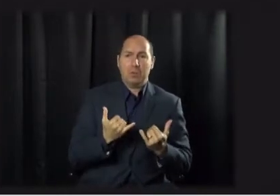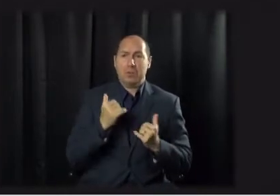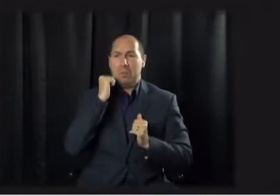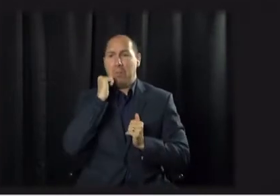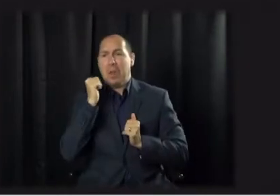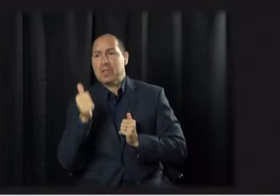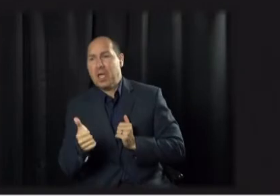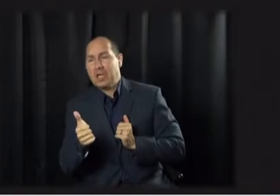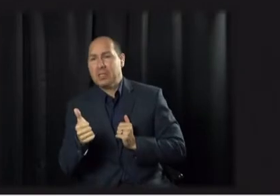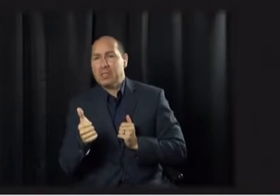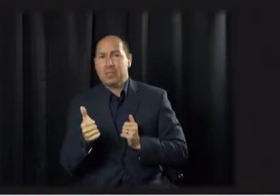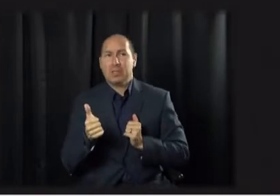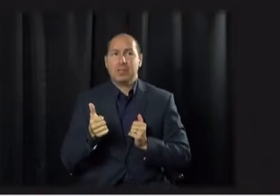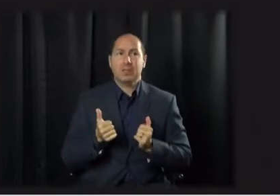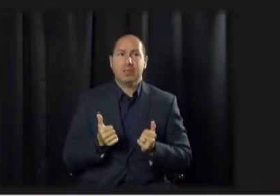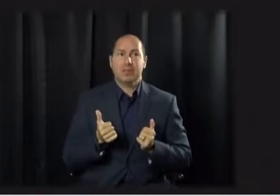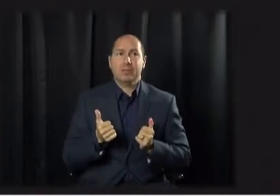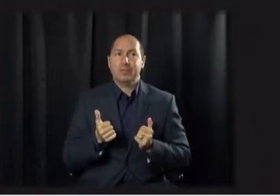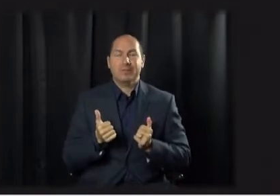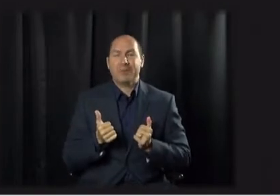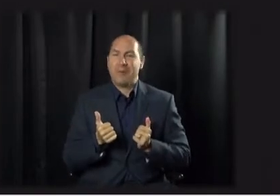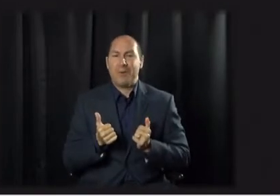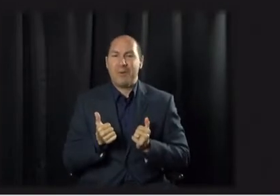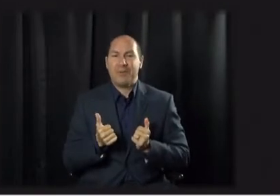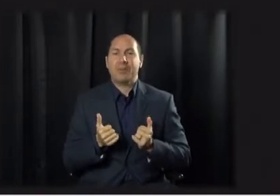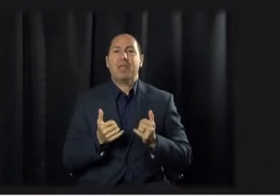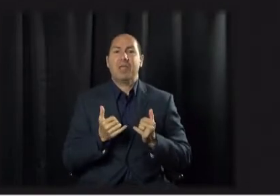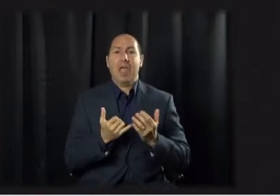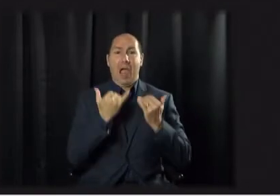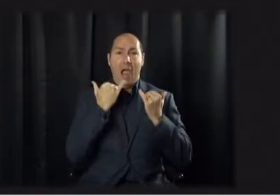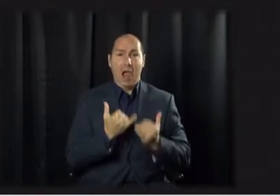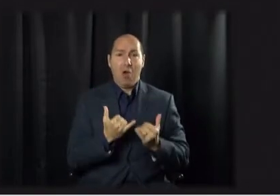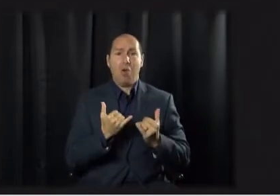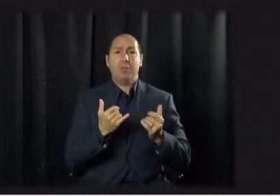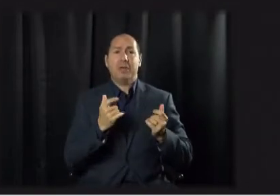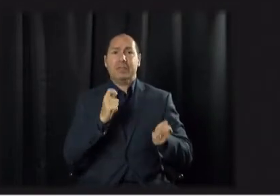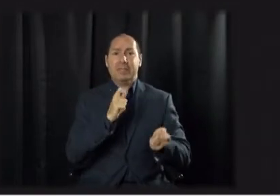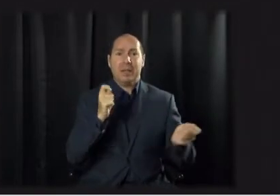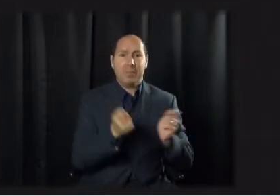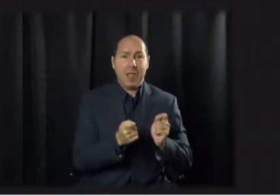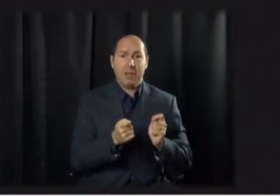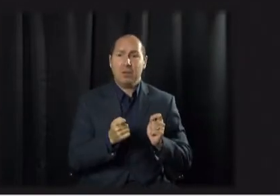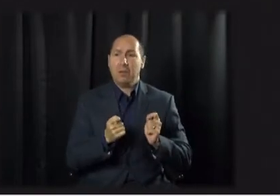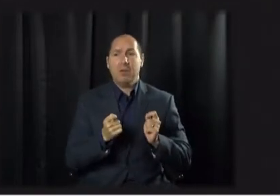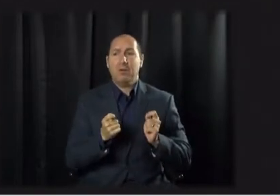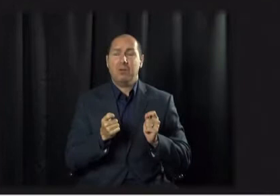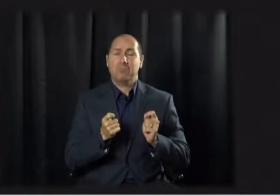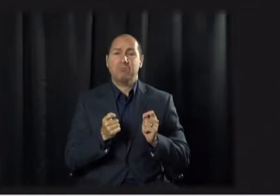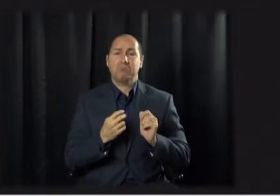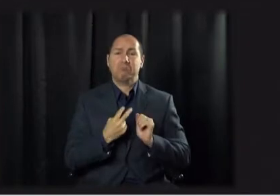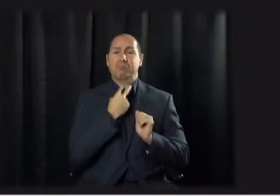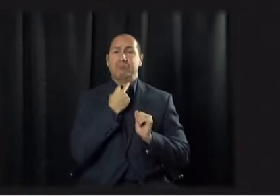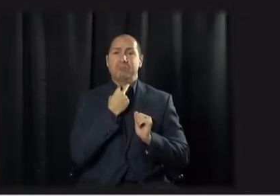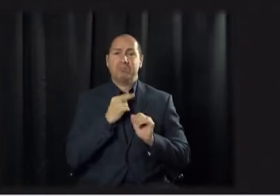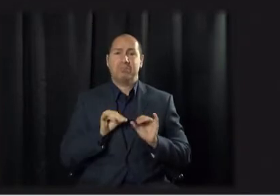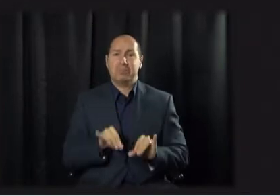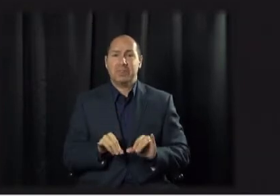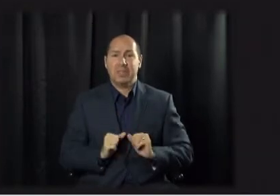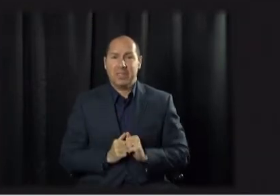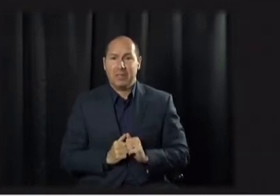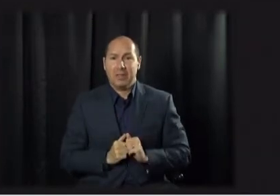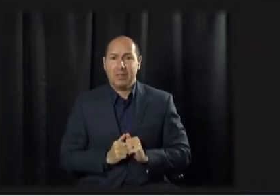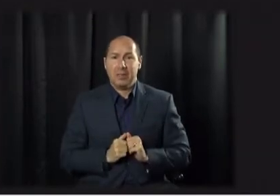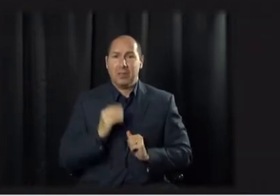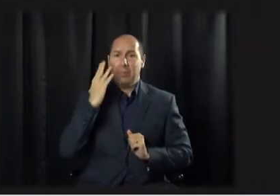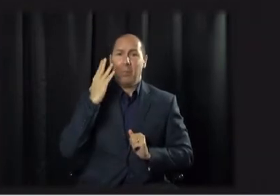between reform today or not having it occur. Because if the board does not push this point with UPR, they will not do it on their own.